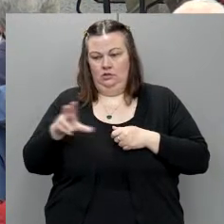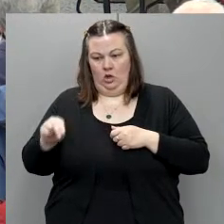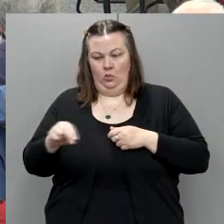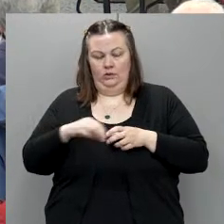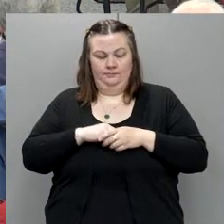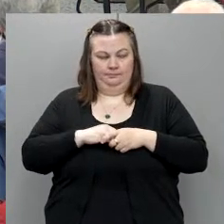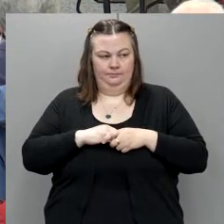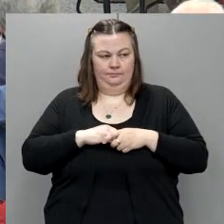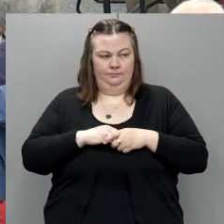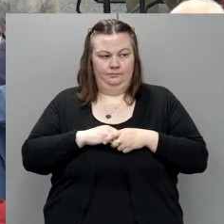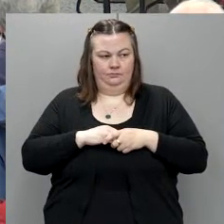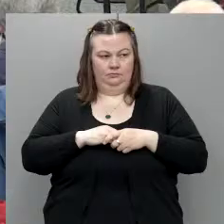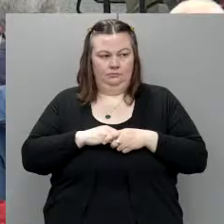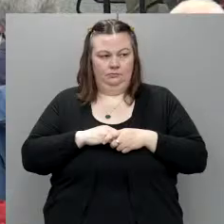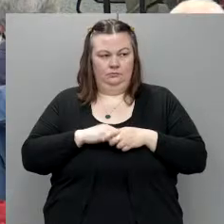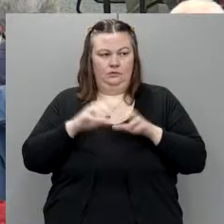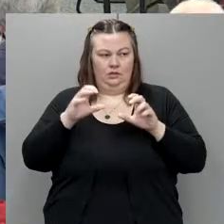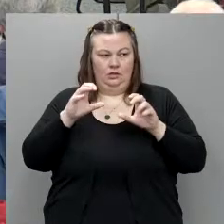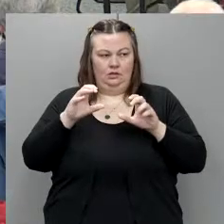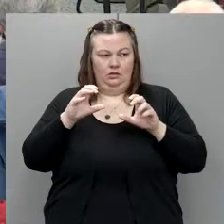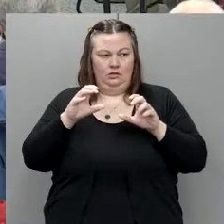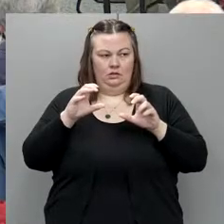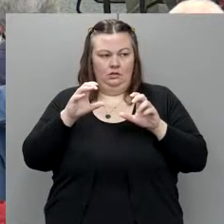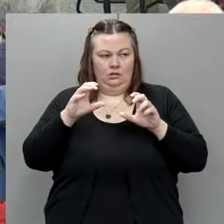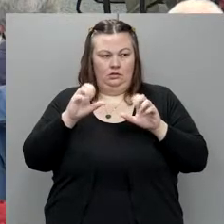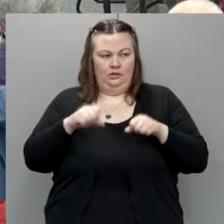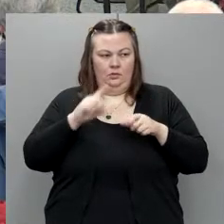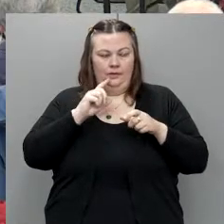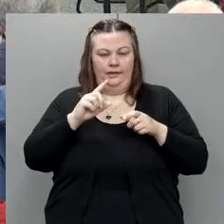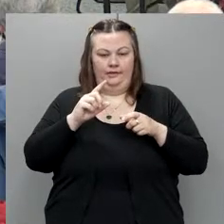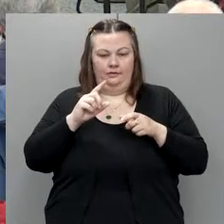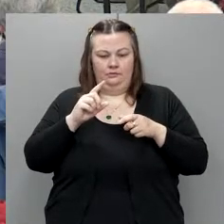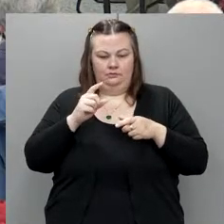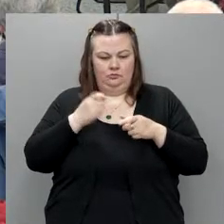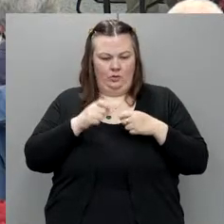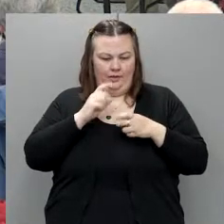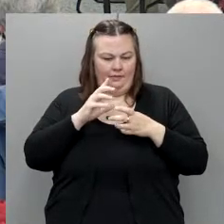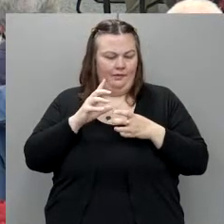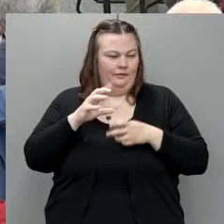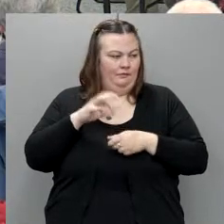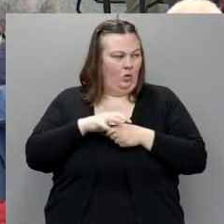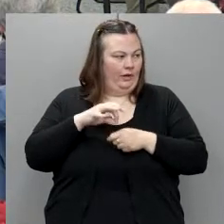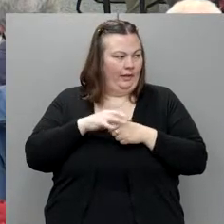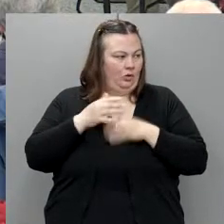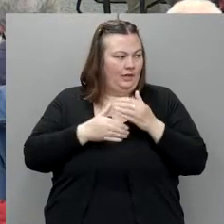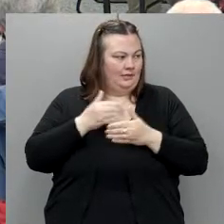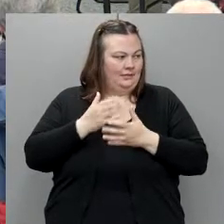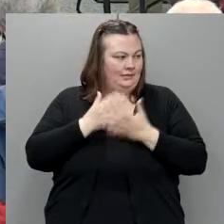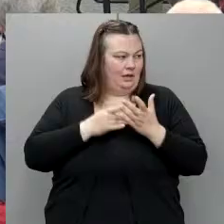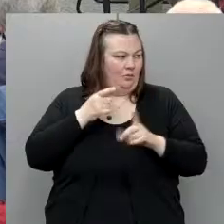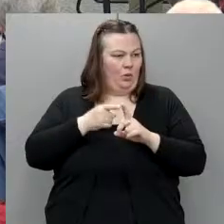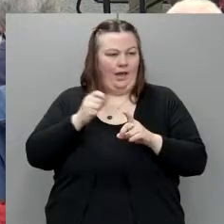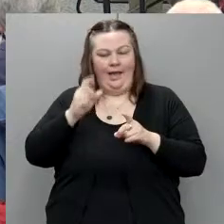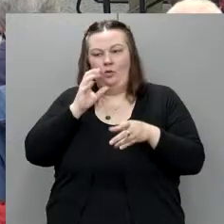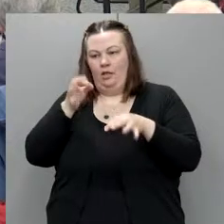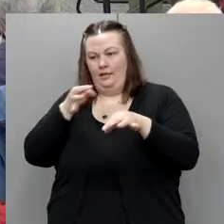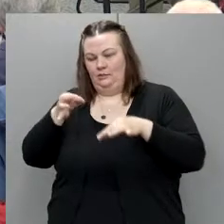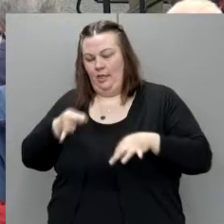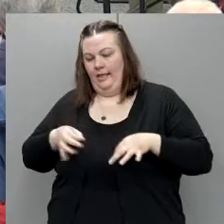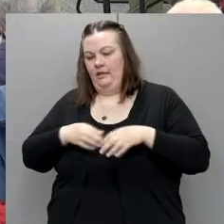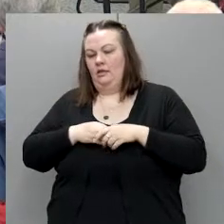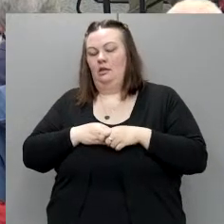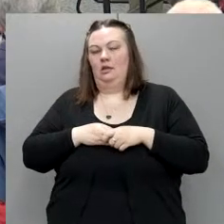No. And could we rotate the Trustee- voting process at some point? Trustee Daly, I will explain that